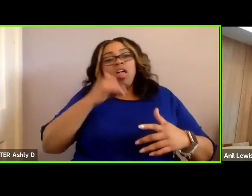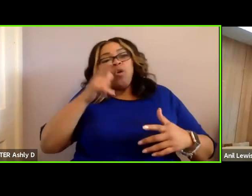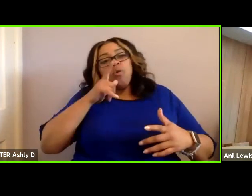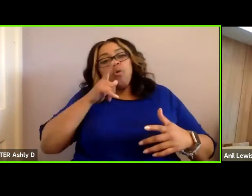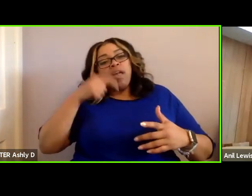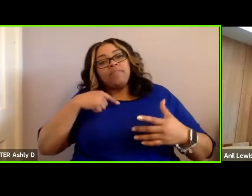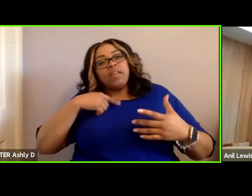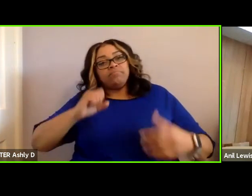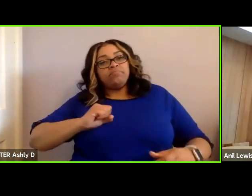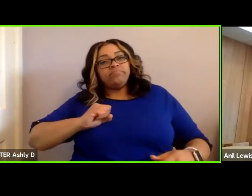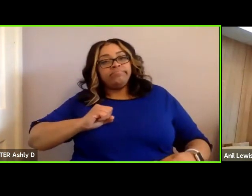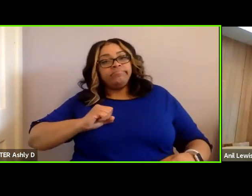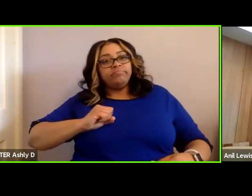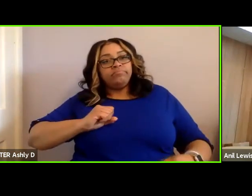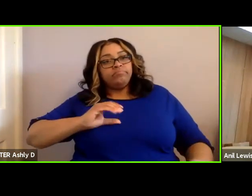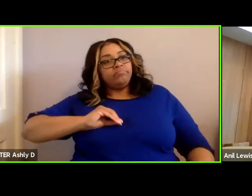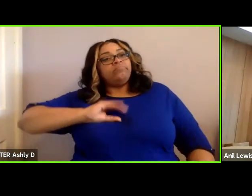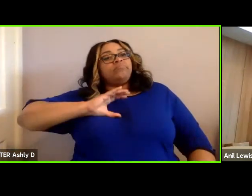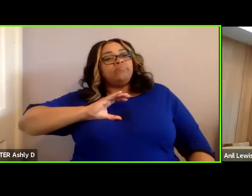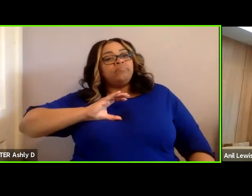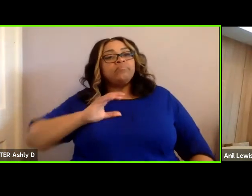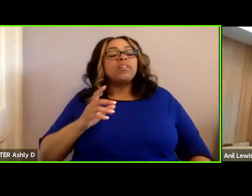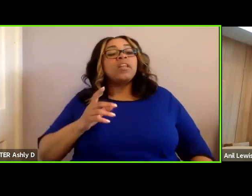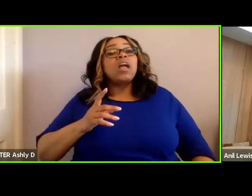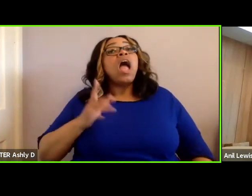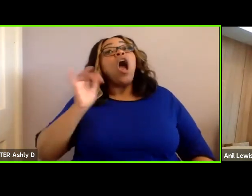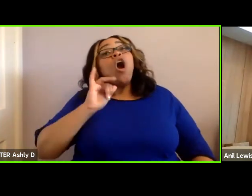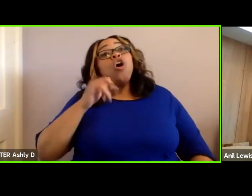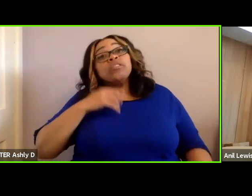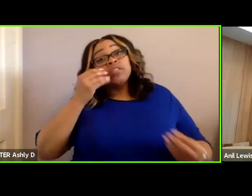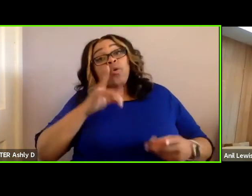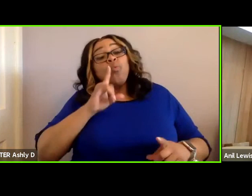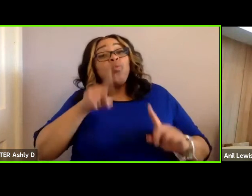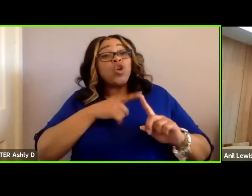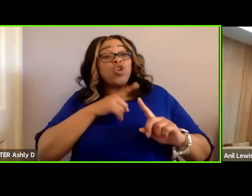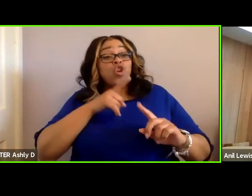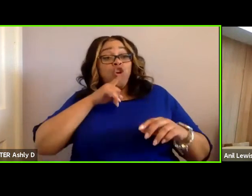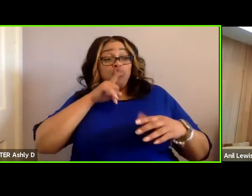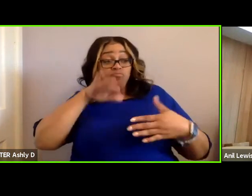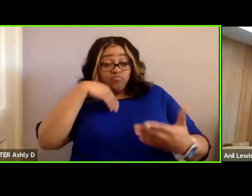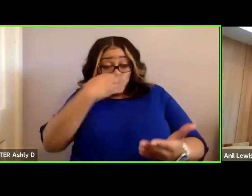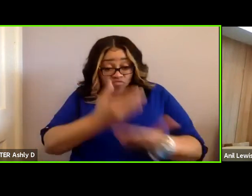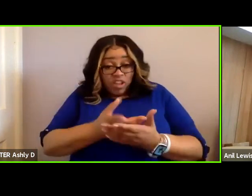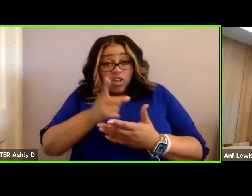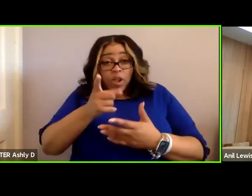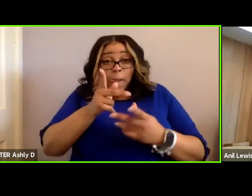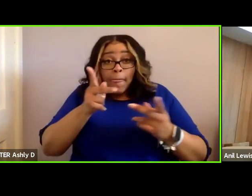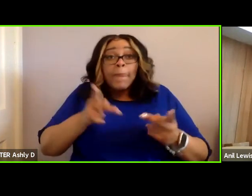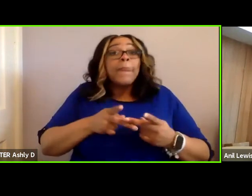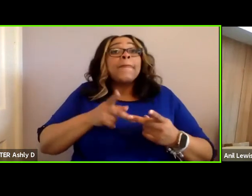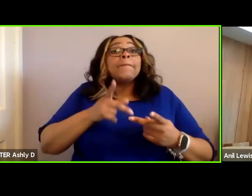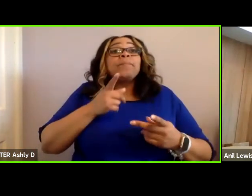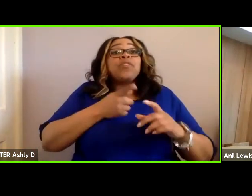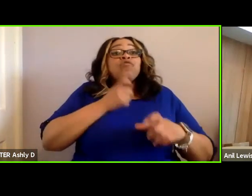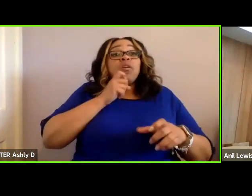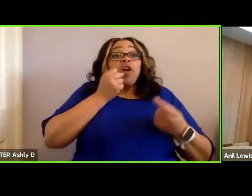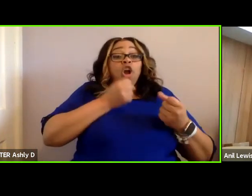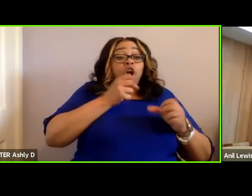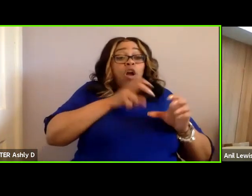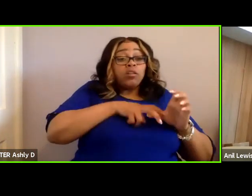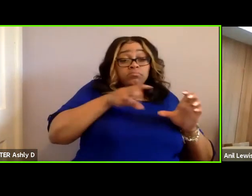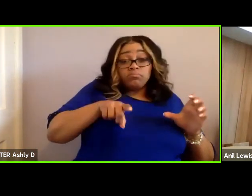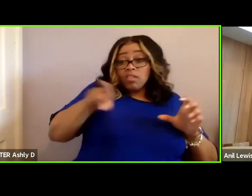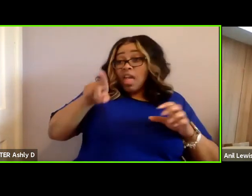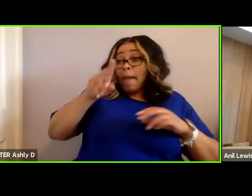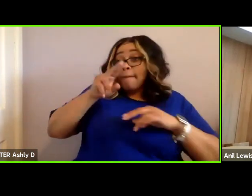of confidence. I also would state that a lot of times we've talked about when you've reached your destination, how do you get from the vehicle actually to the building that